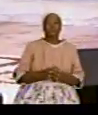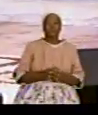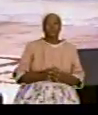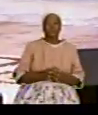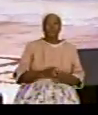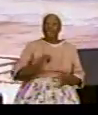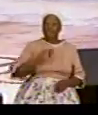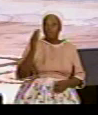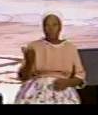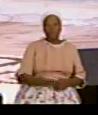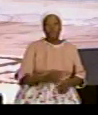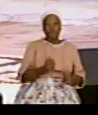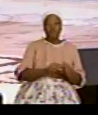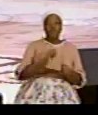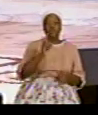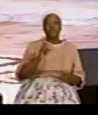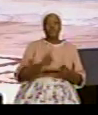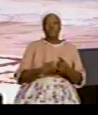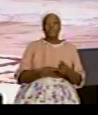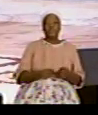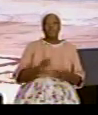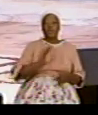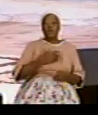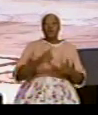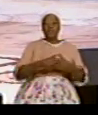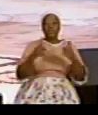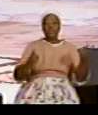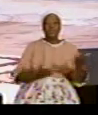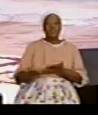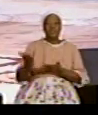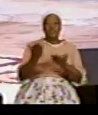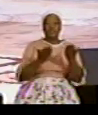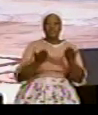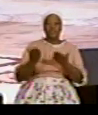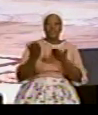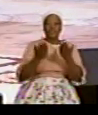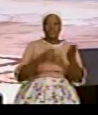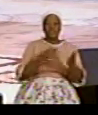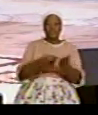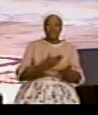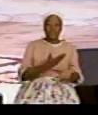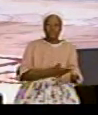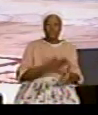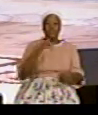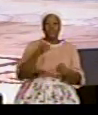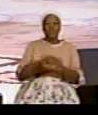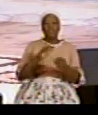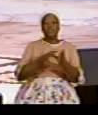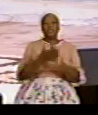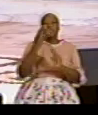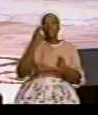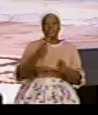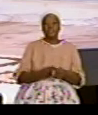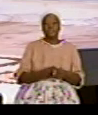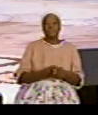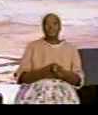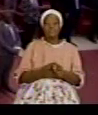I welcome everyone to a great service this morning in Jesus'